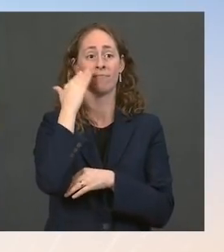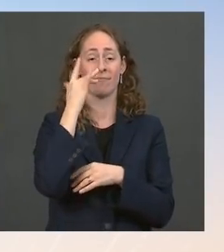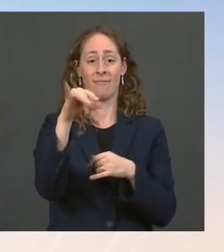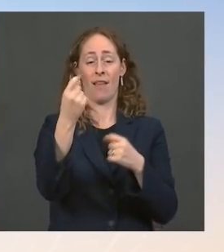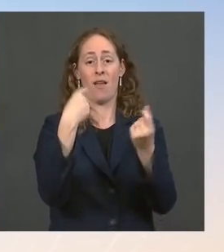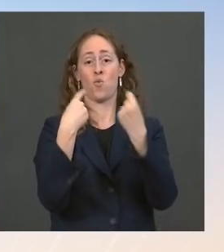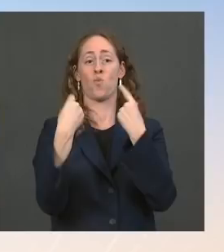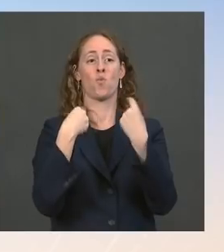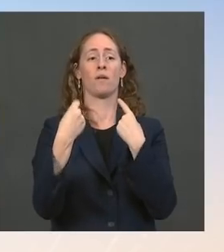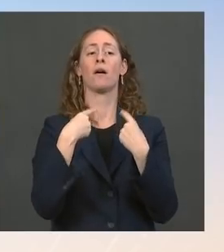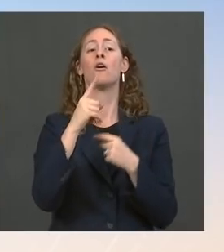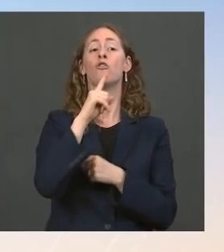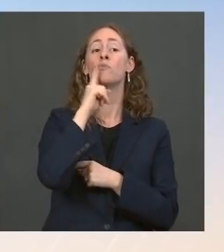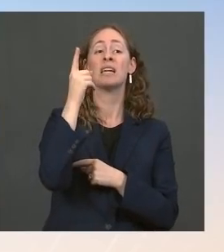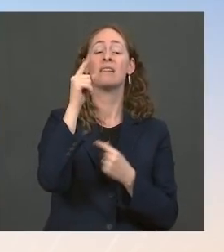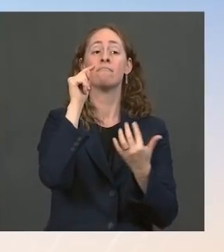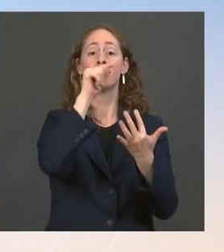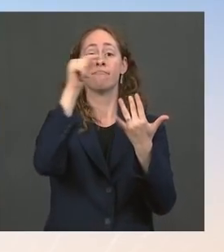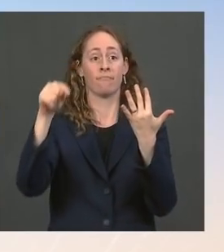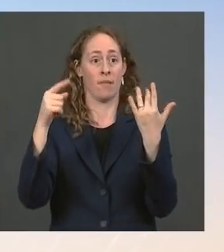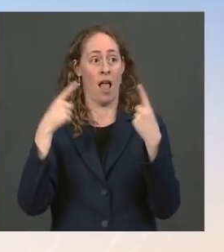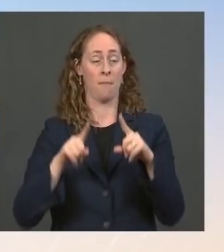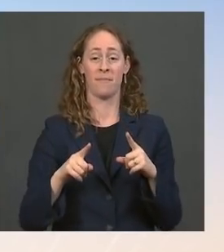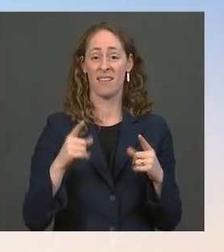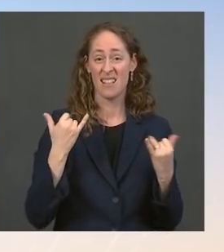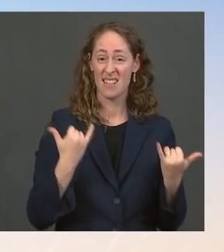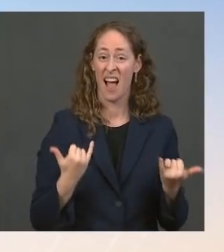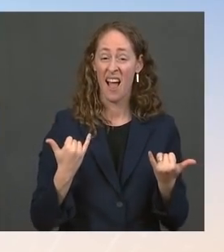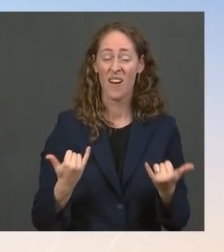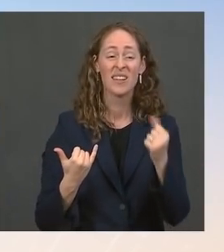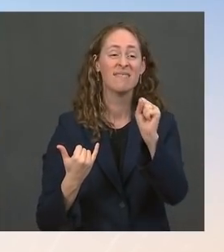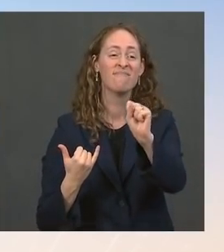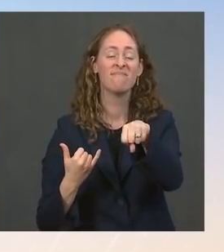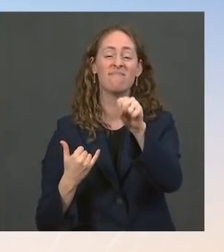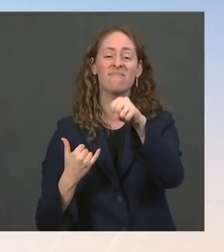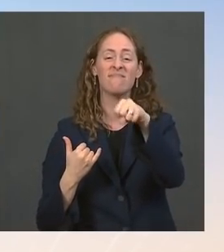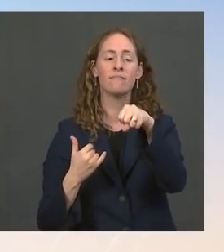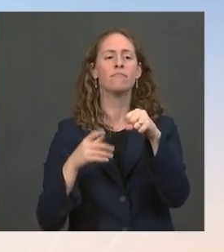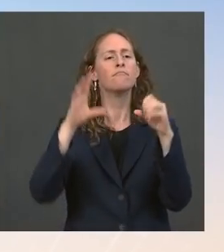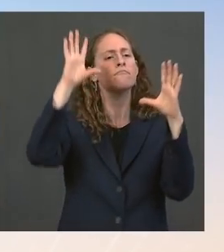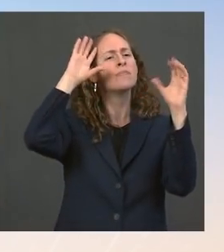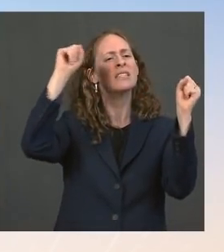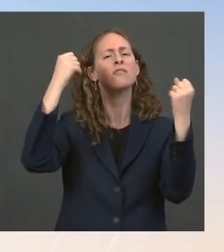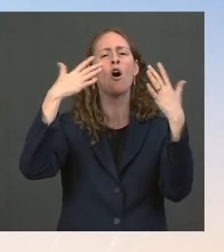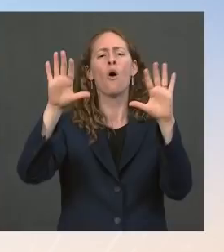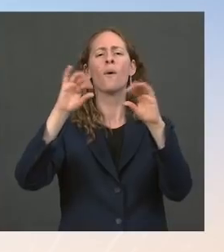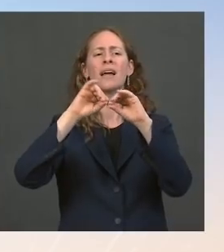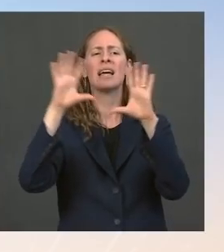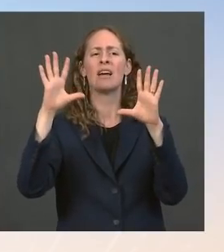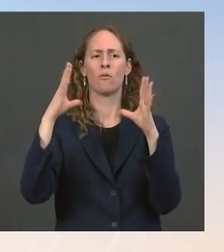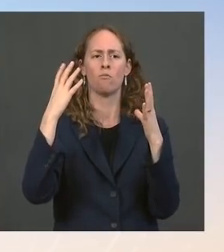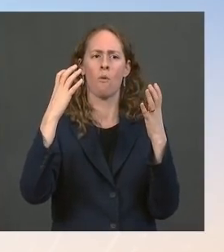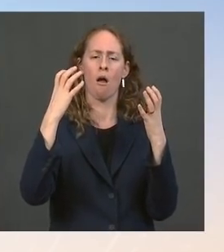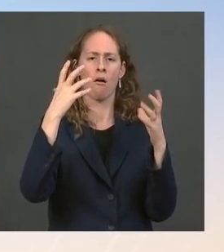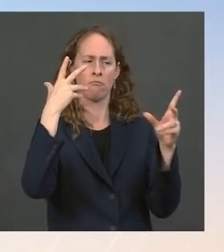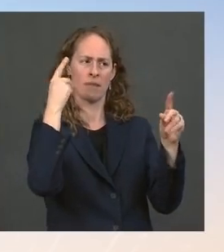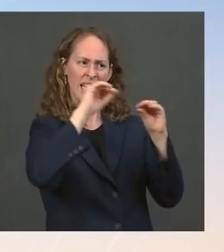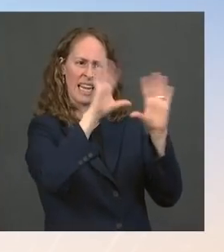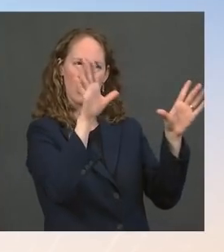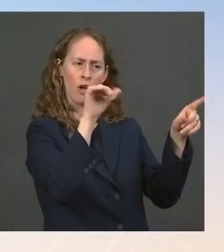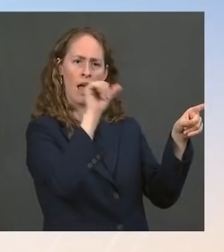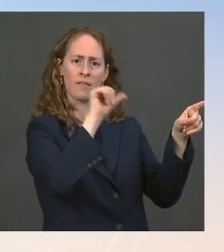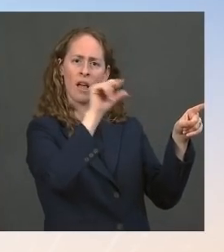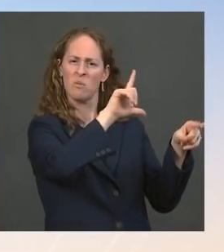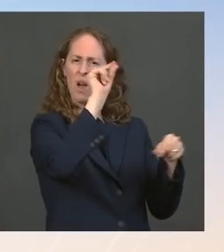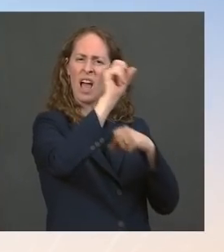that are happening, of course, currently, the president has been clear that he wanted to end a 20-year war in Afghanistan. He did exactly